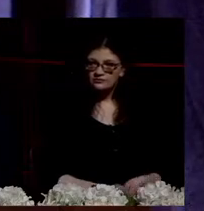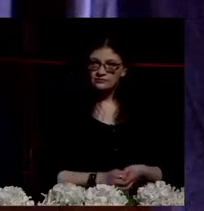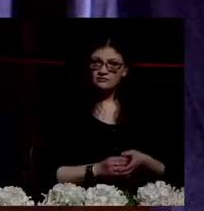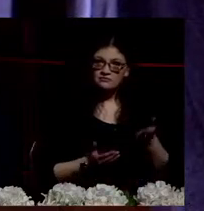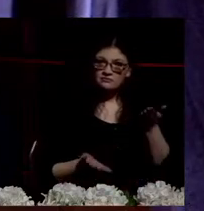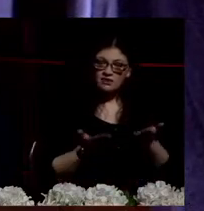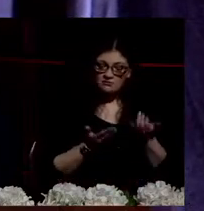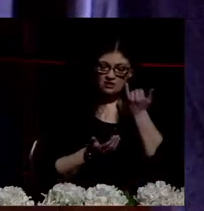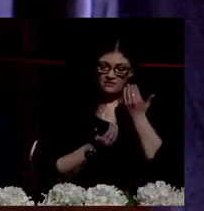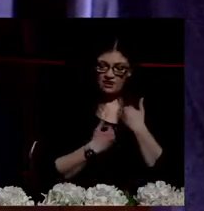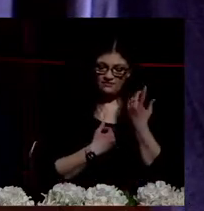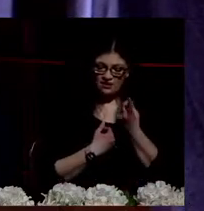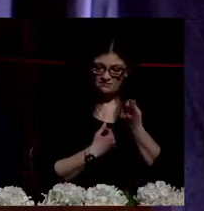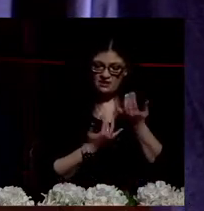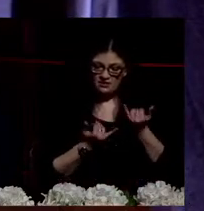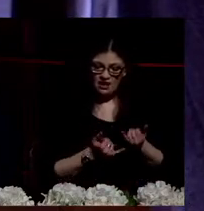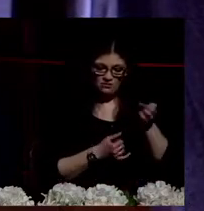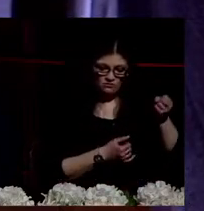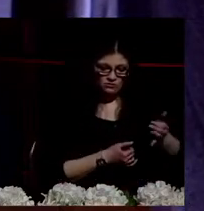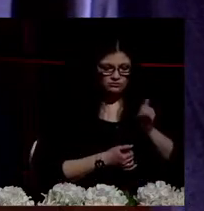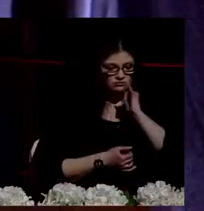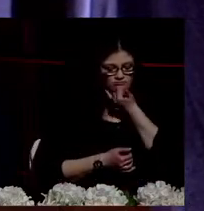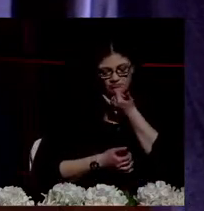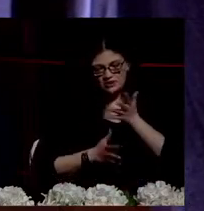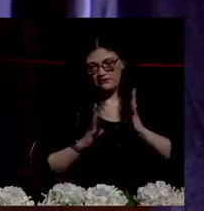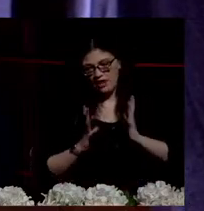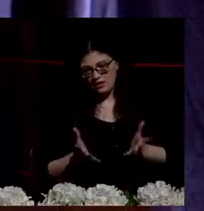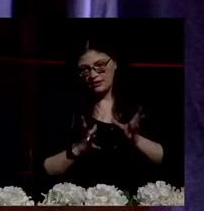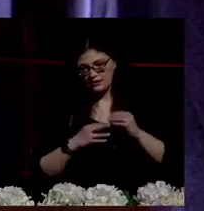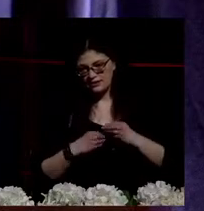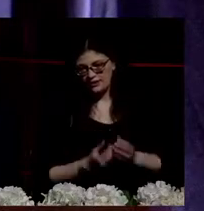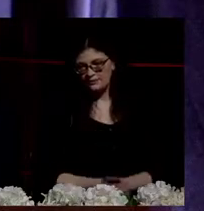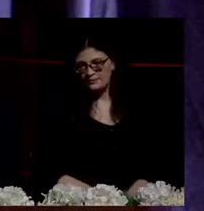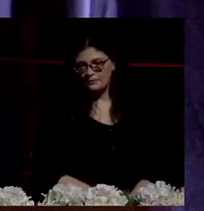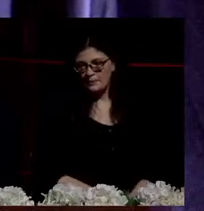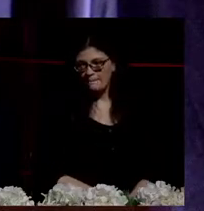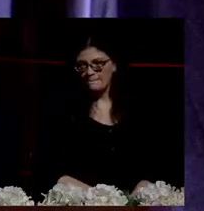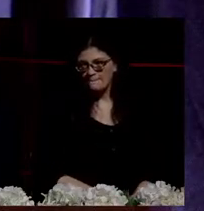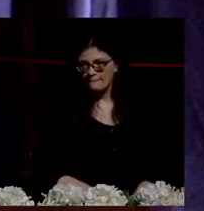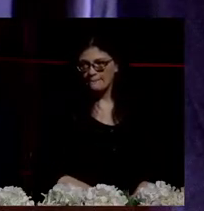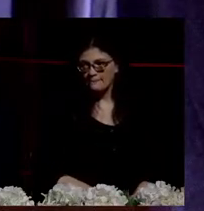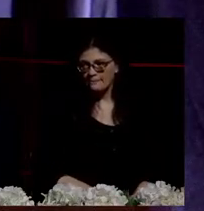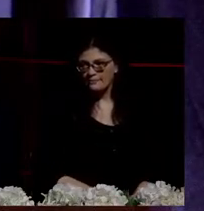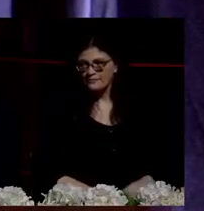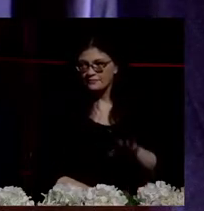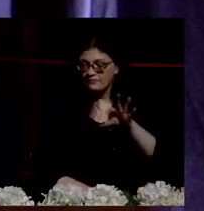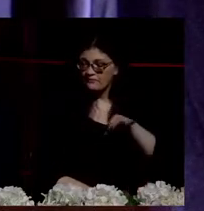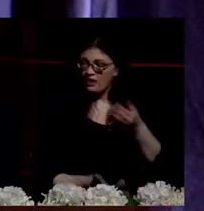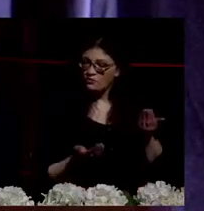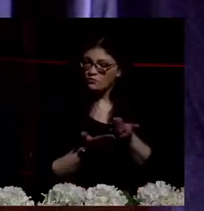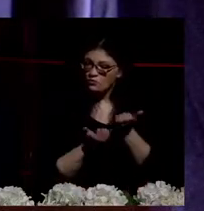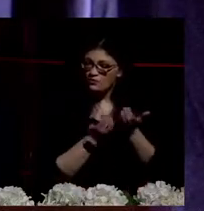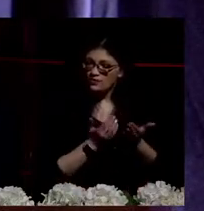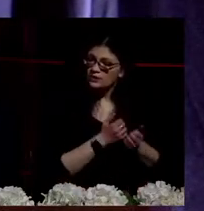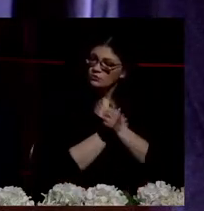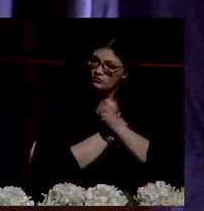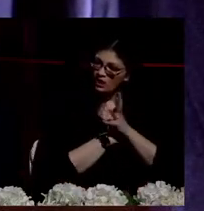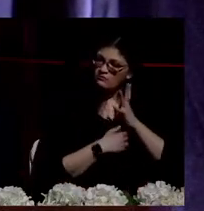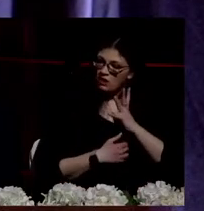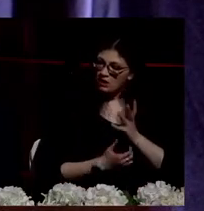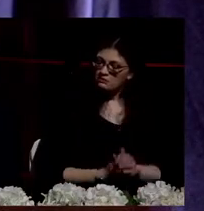of. What's really important is that you take the initiative to make new connections and find new things to love as time wears